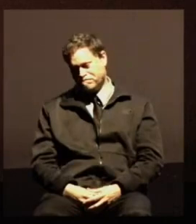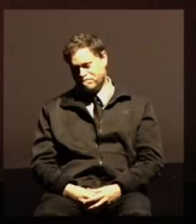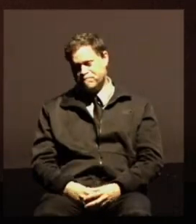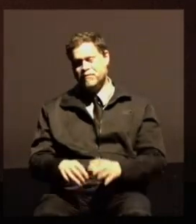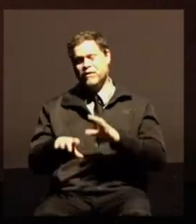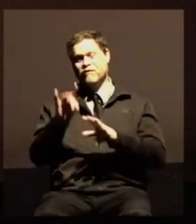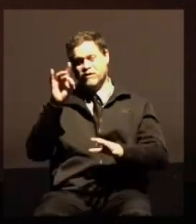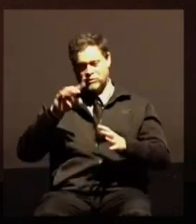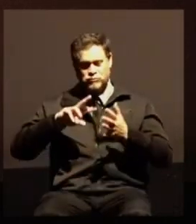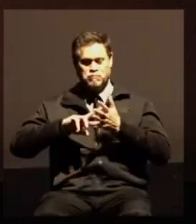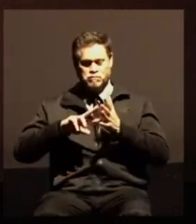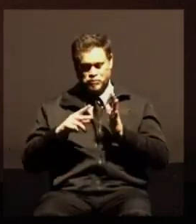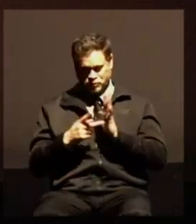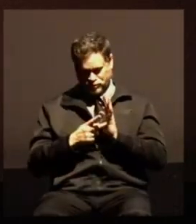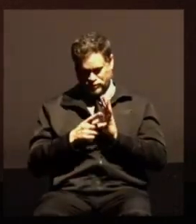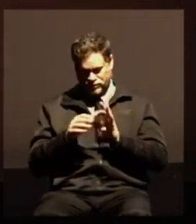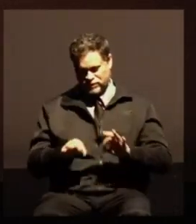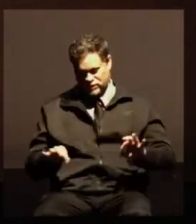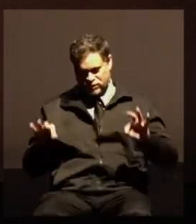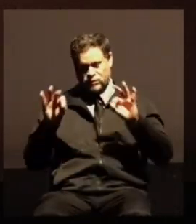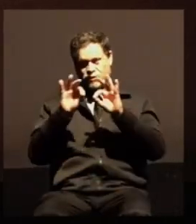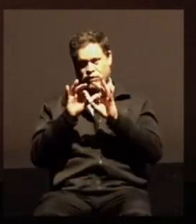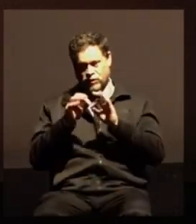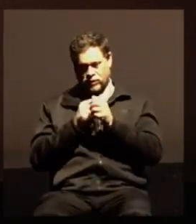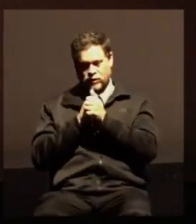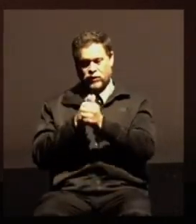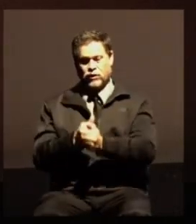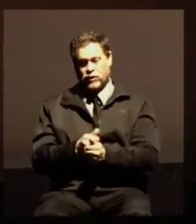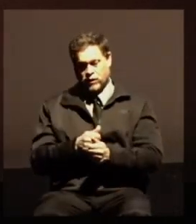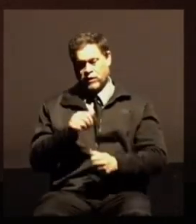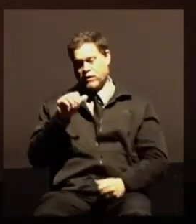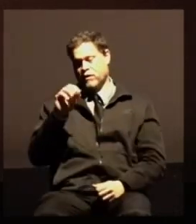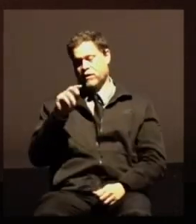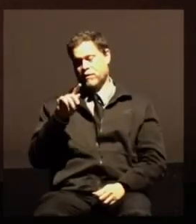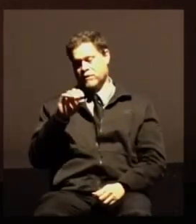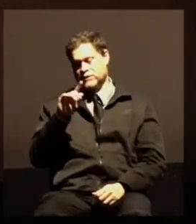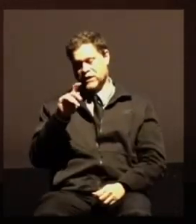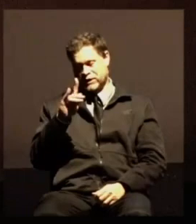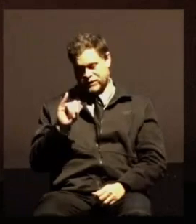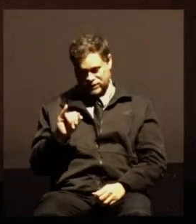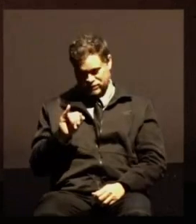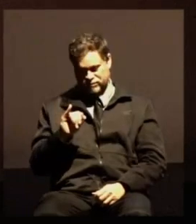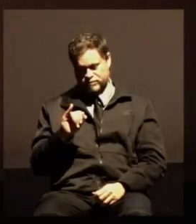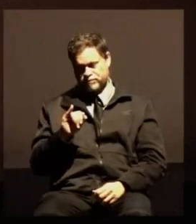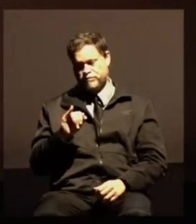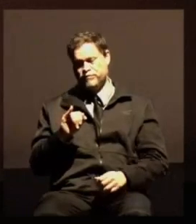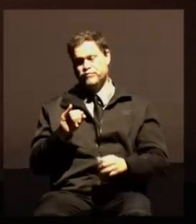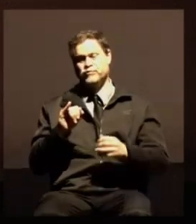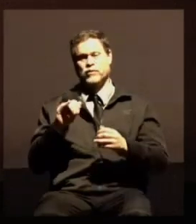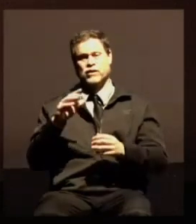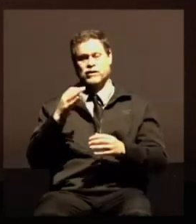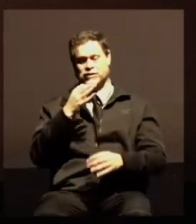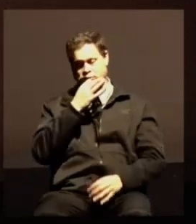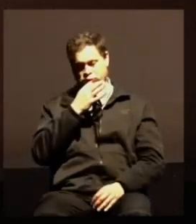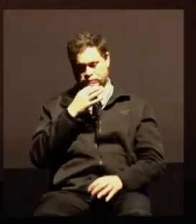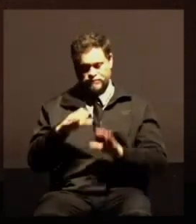Well, finding your purpose is important, and according to Anthony Mizaki, which is a branding expert, he finds that building